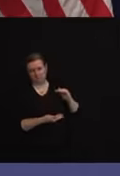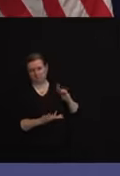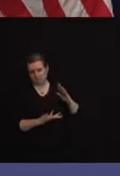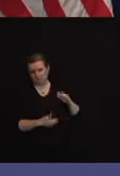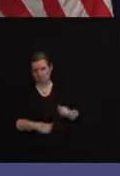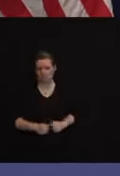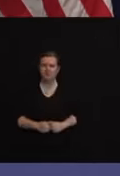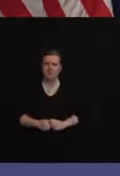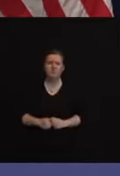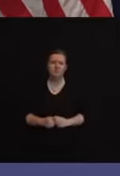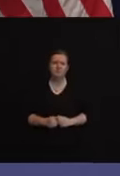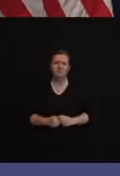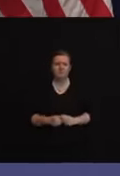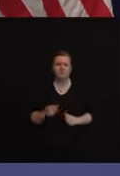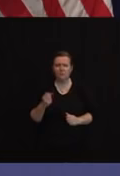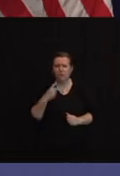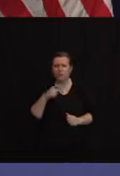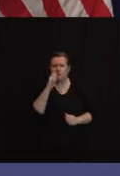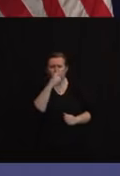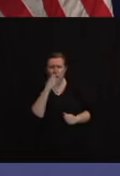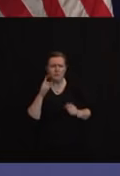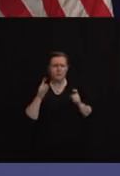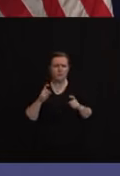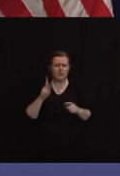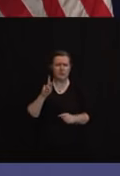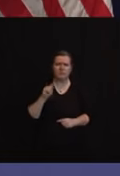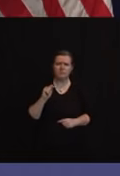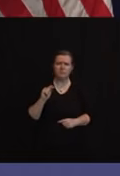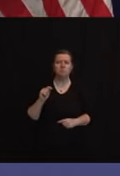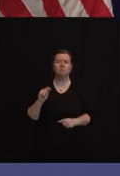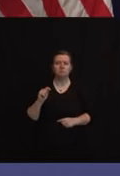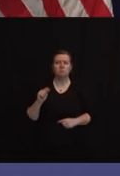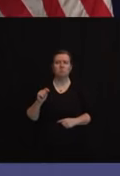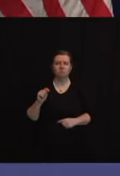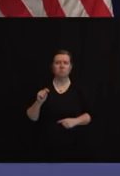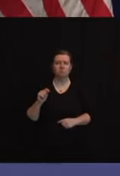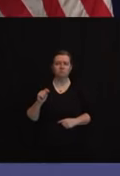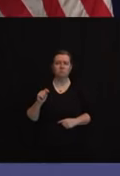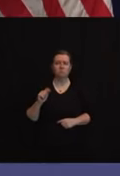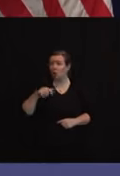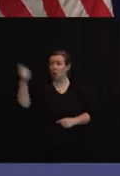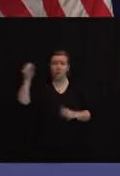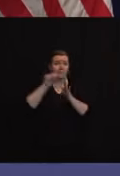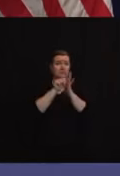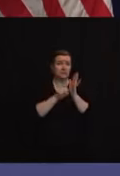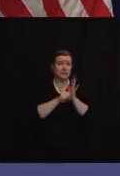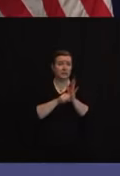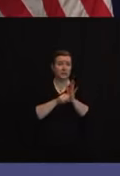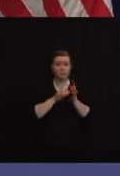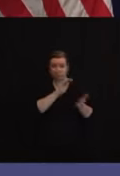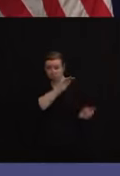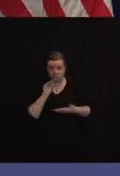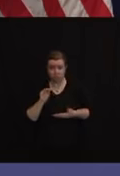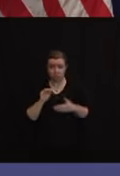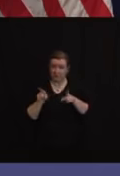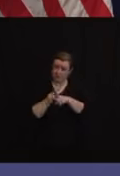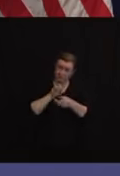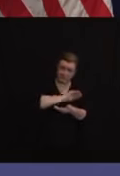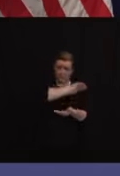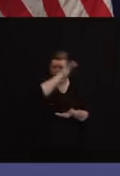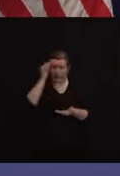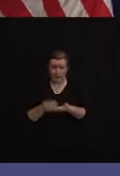the swabs and the test kits, which is a huge, I'm not sure any other state has gotten this out of the administration, so